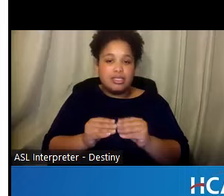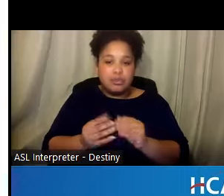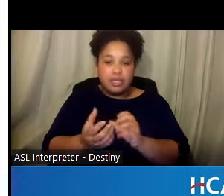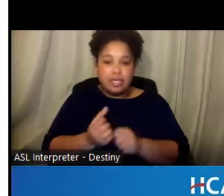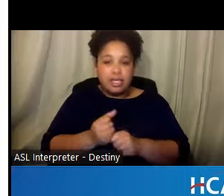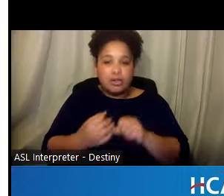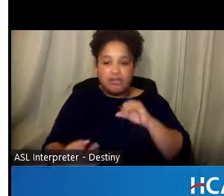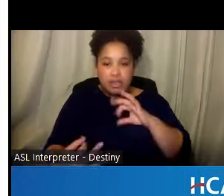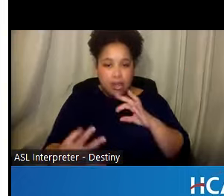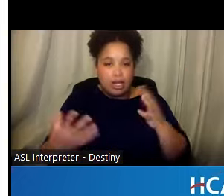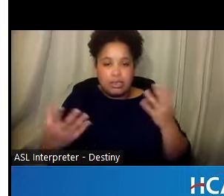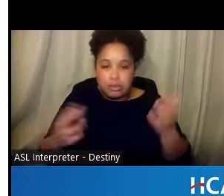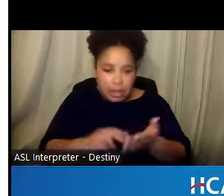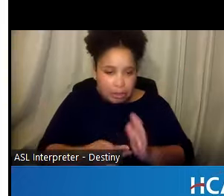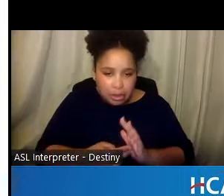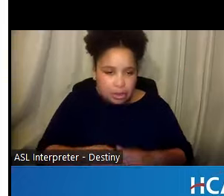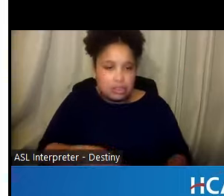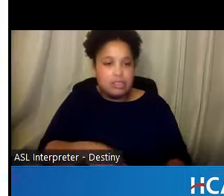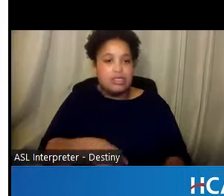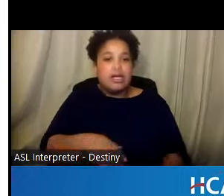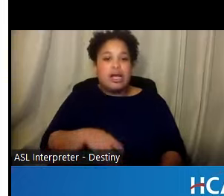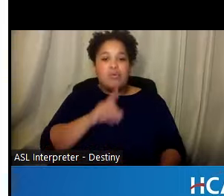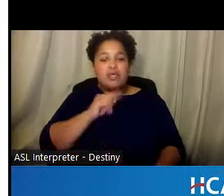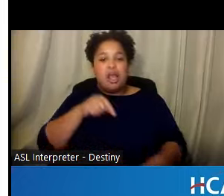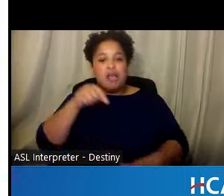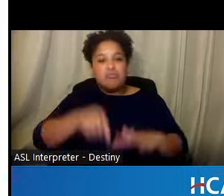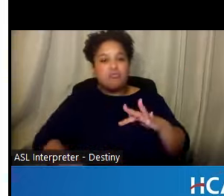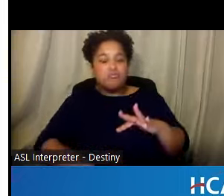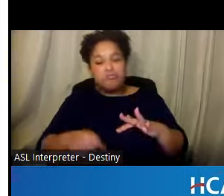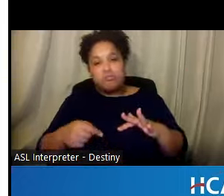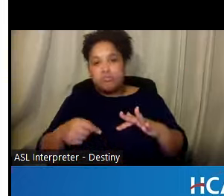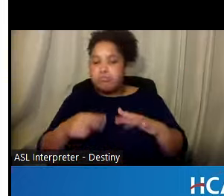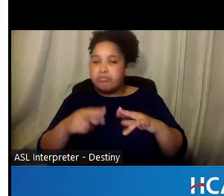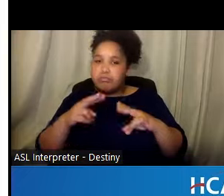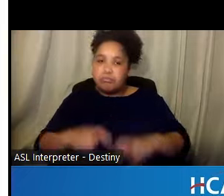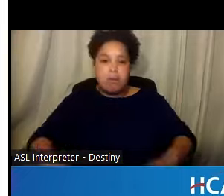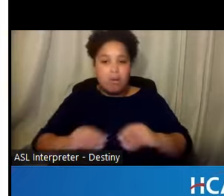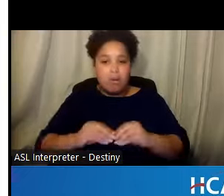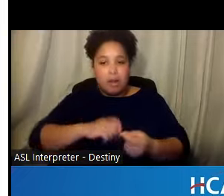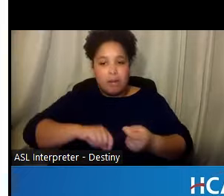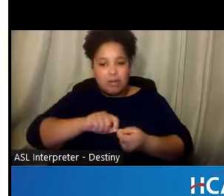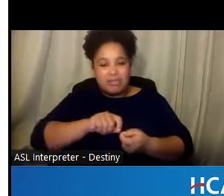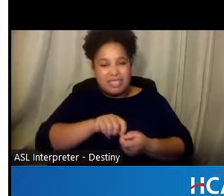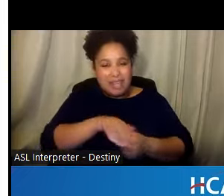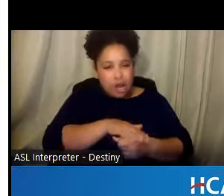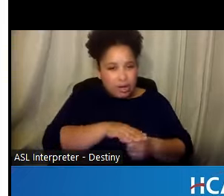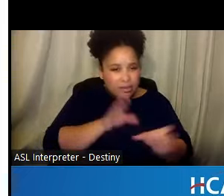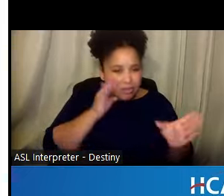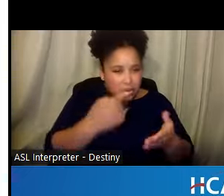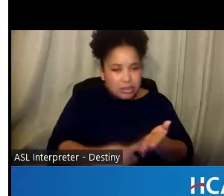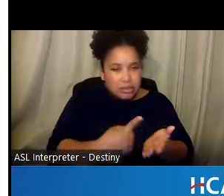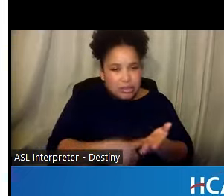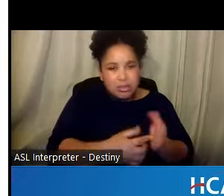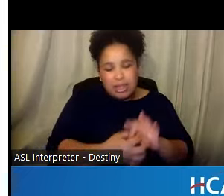feedback, and taking more of a deep dive on specific areas within the